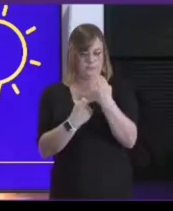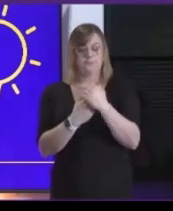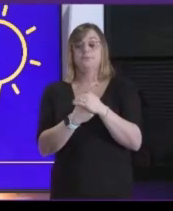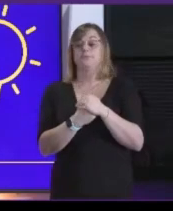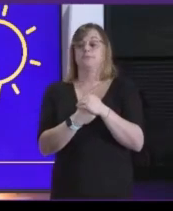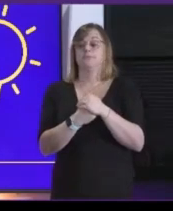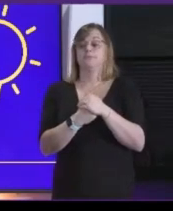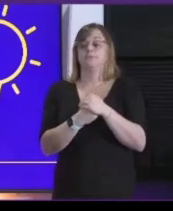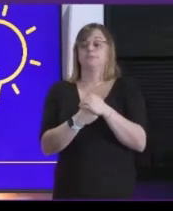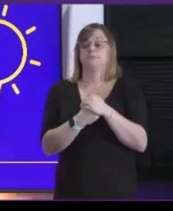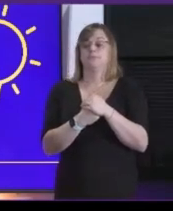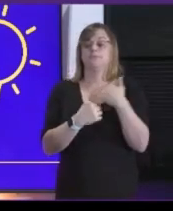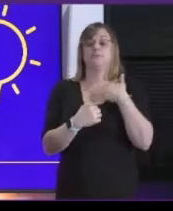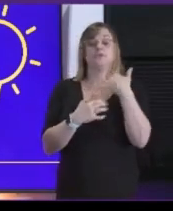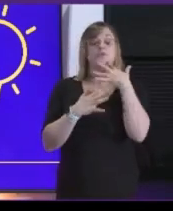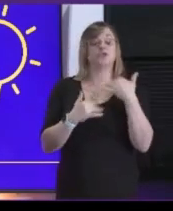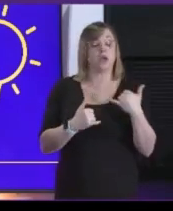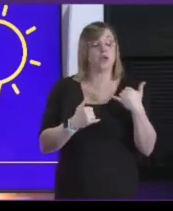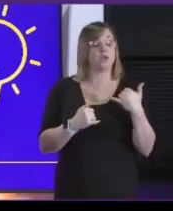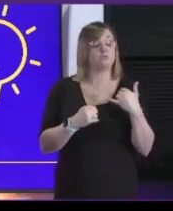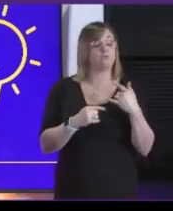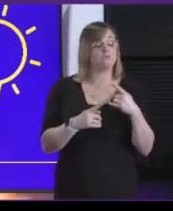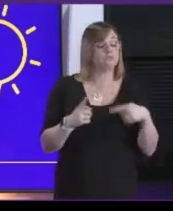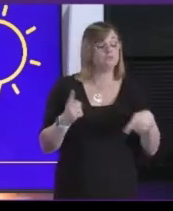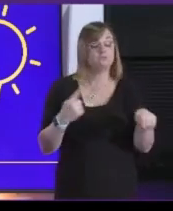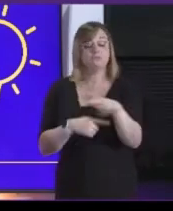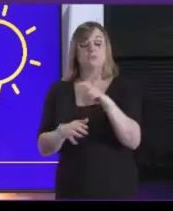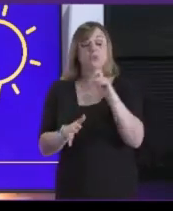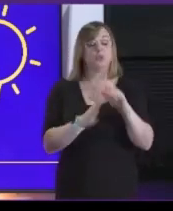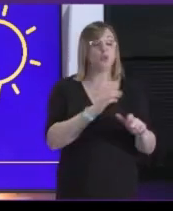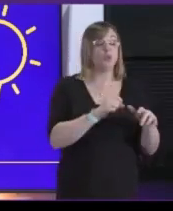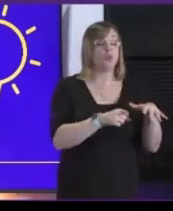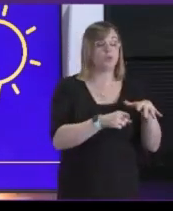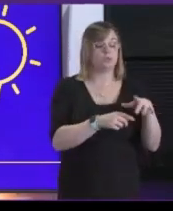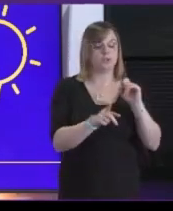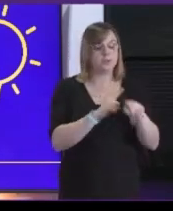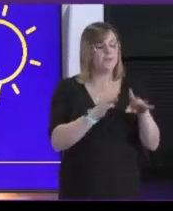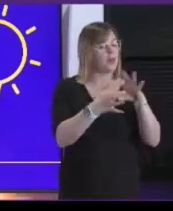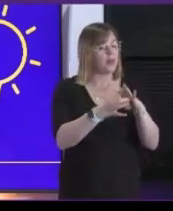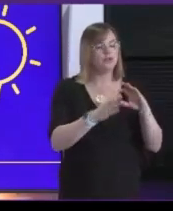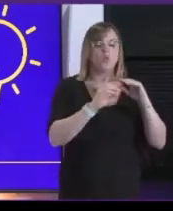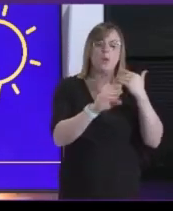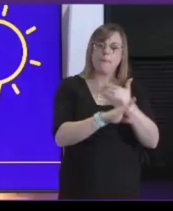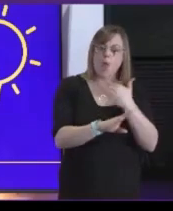and to look at all of the things they do in the areas of employment,